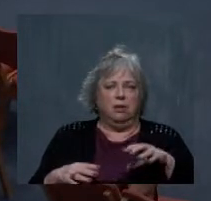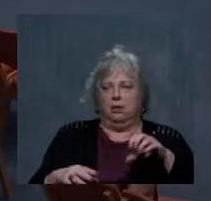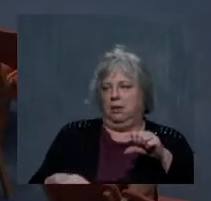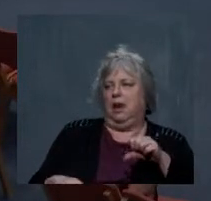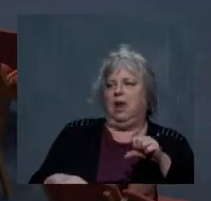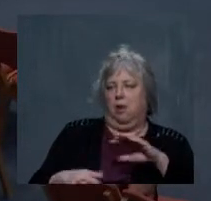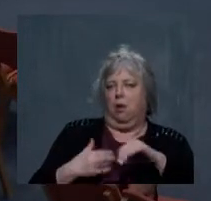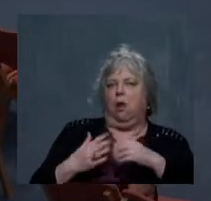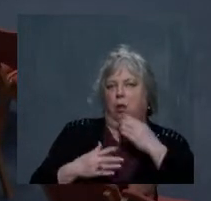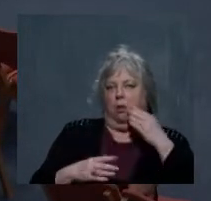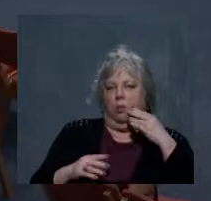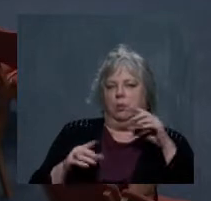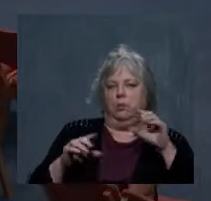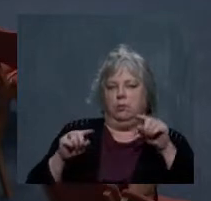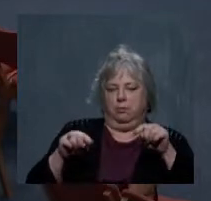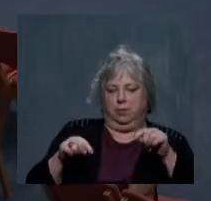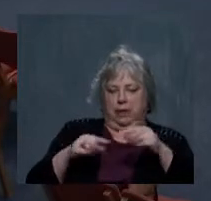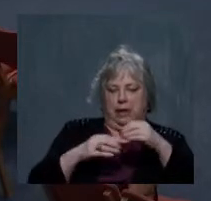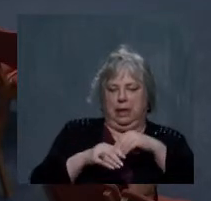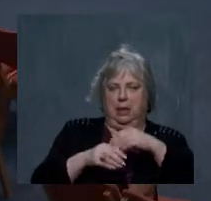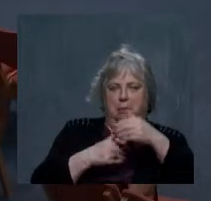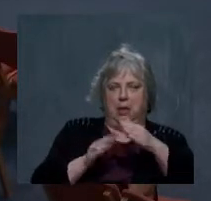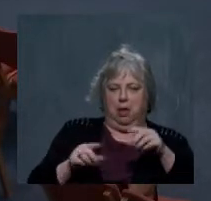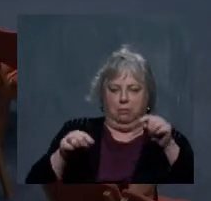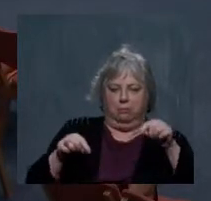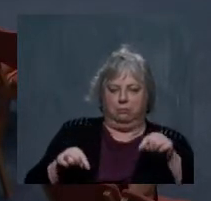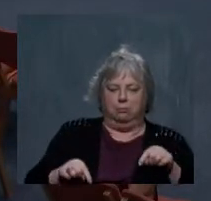currently homes. Okay. Okay.